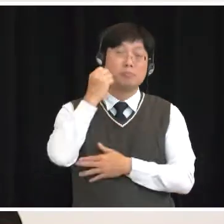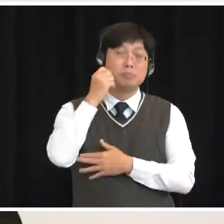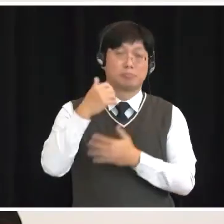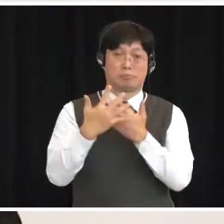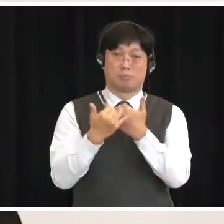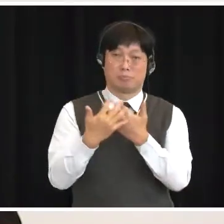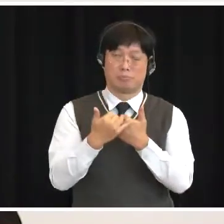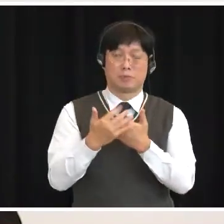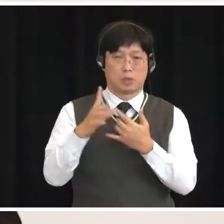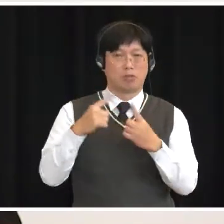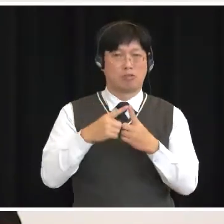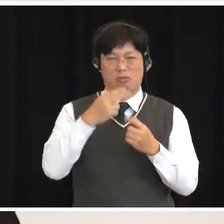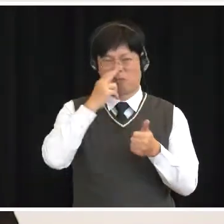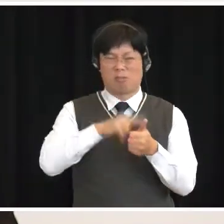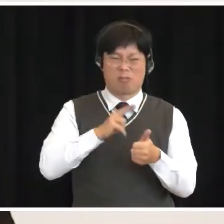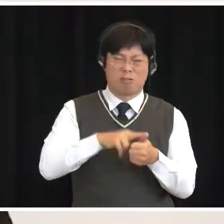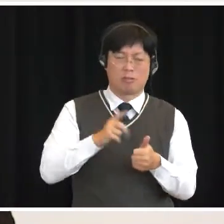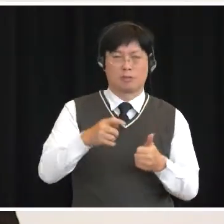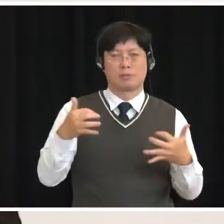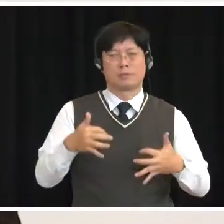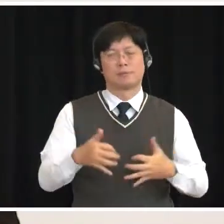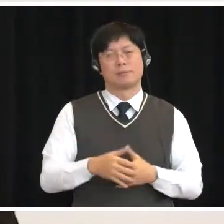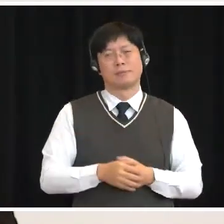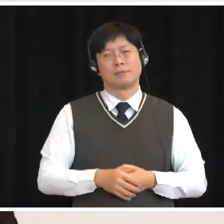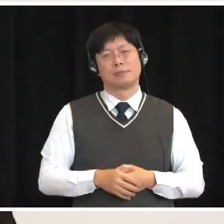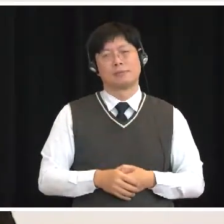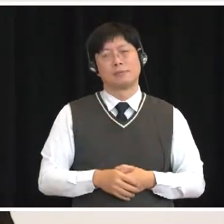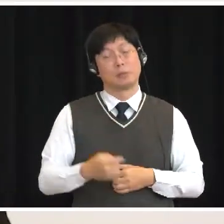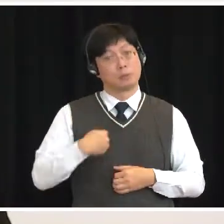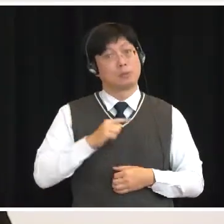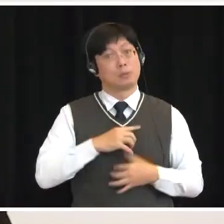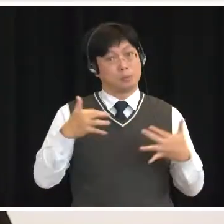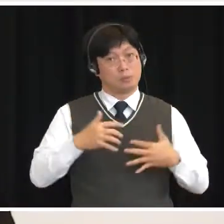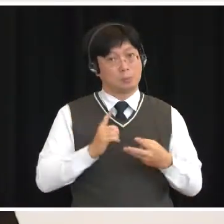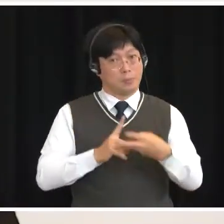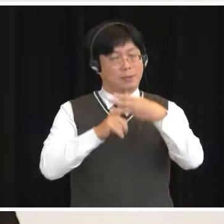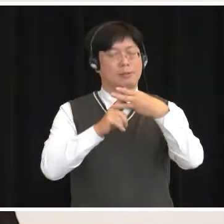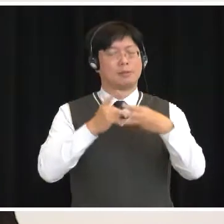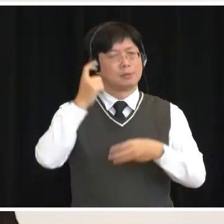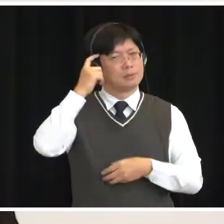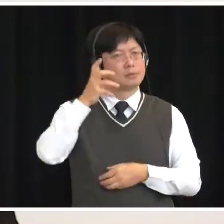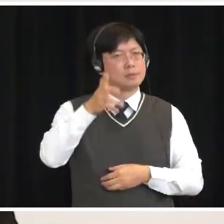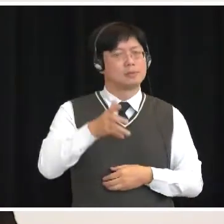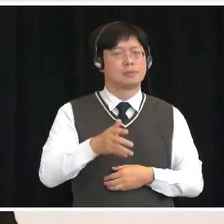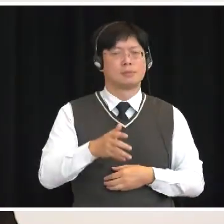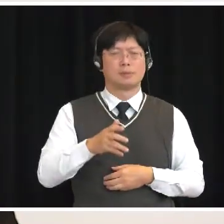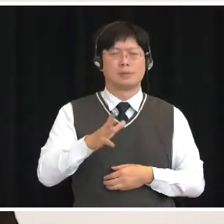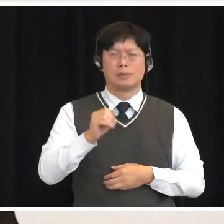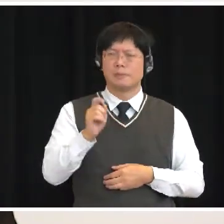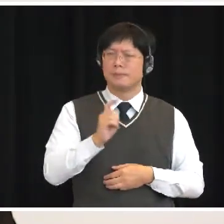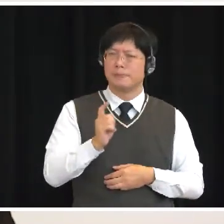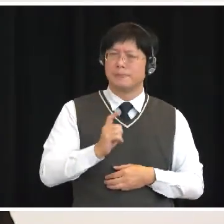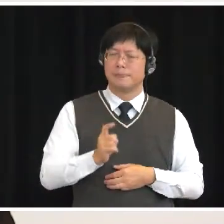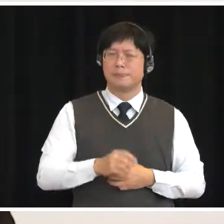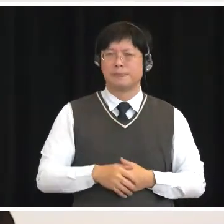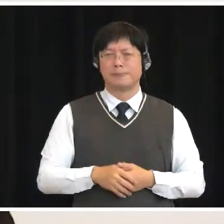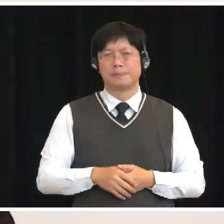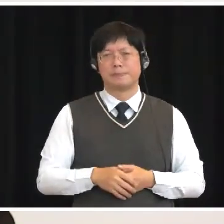my question is, what is the monitoring system of life in these educational